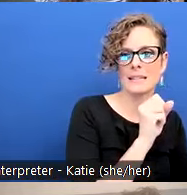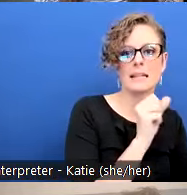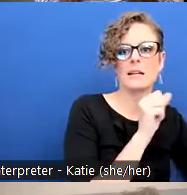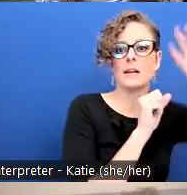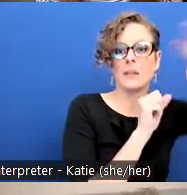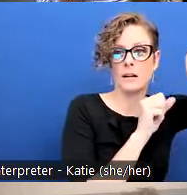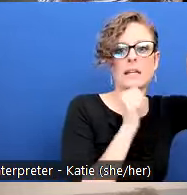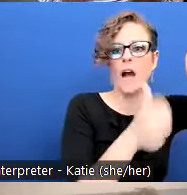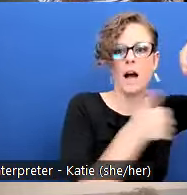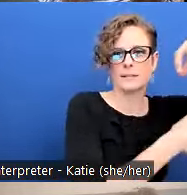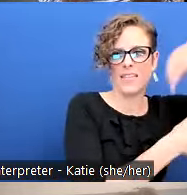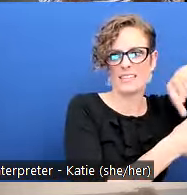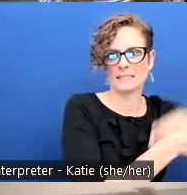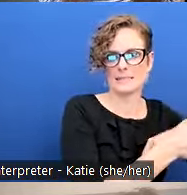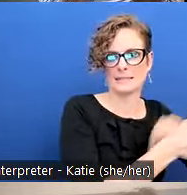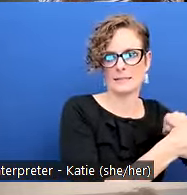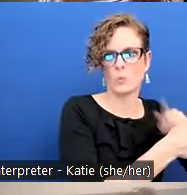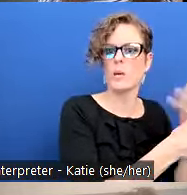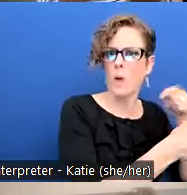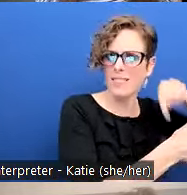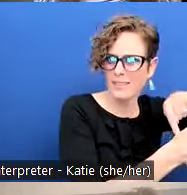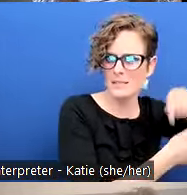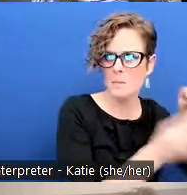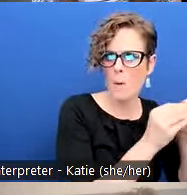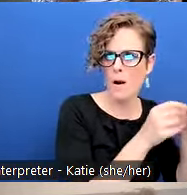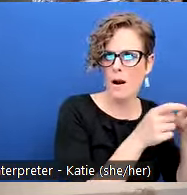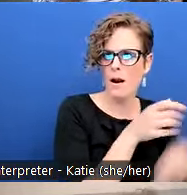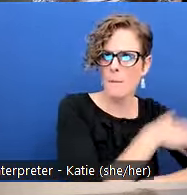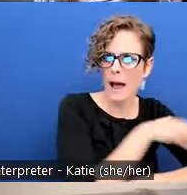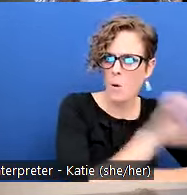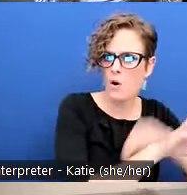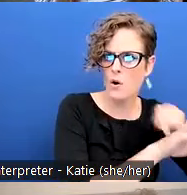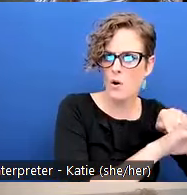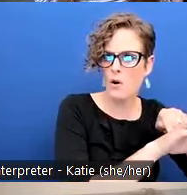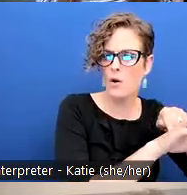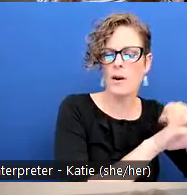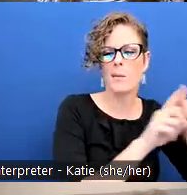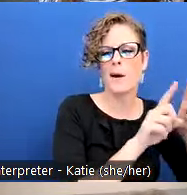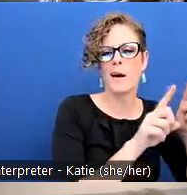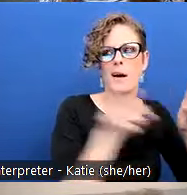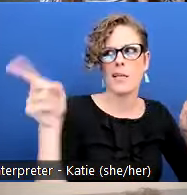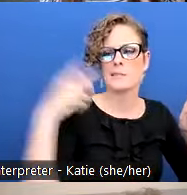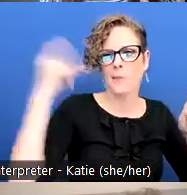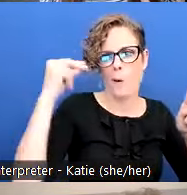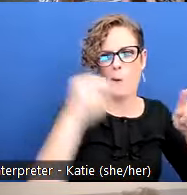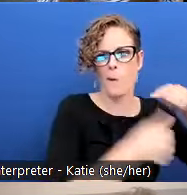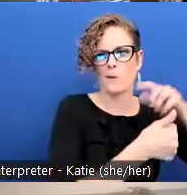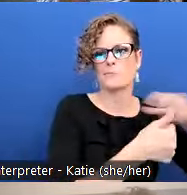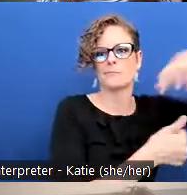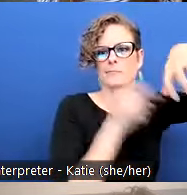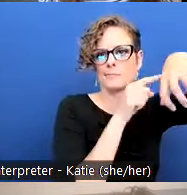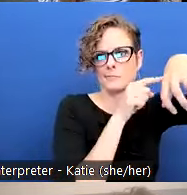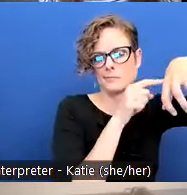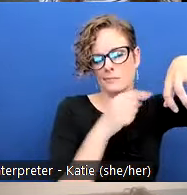And that was to avoid the bill really being vetoed. So it's not exactly what was hoped for. And it still does